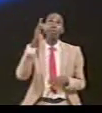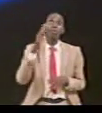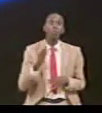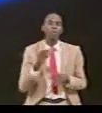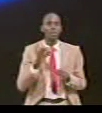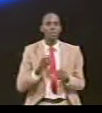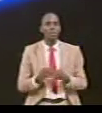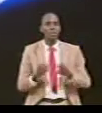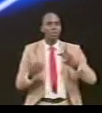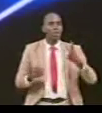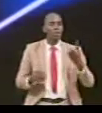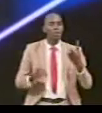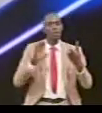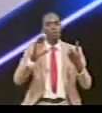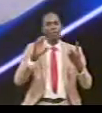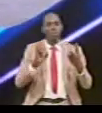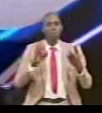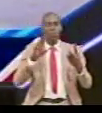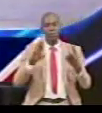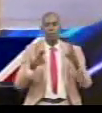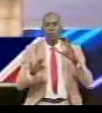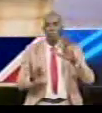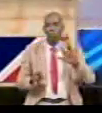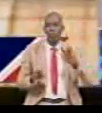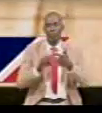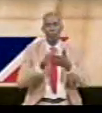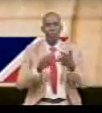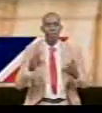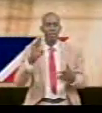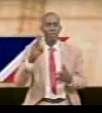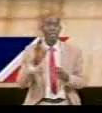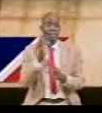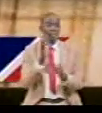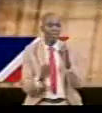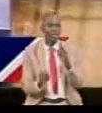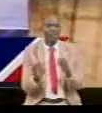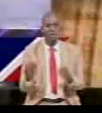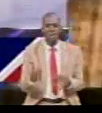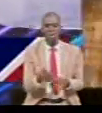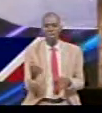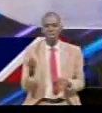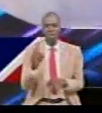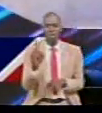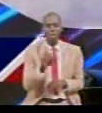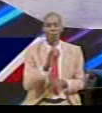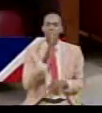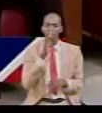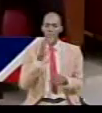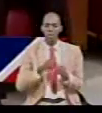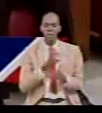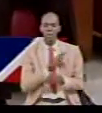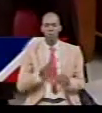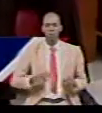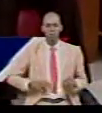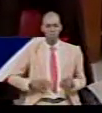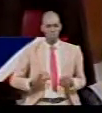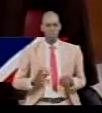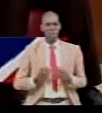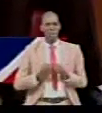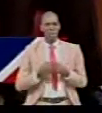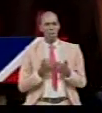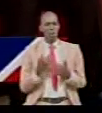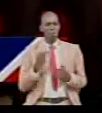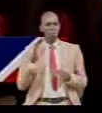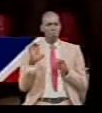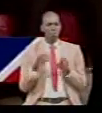verse 17, if any man be in Christ, how do we know? It's not by the talk of